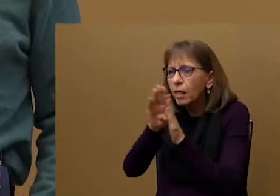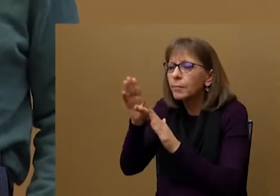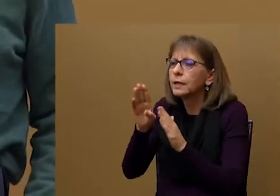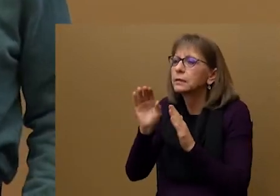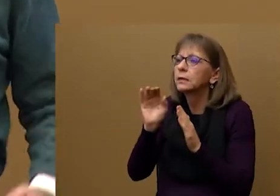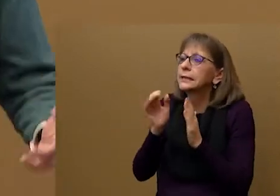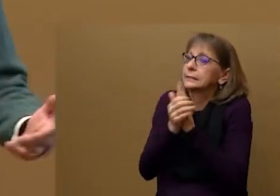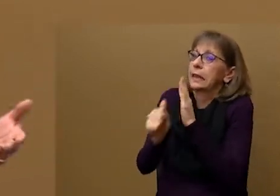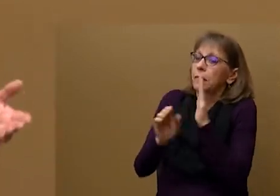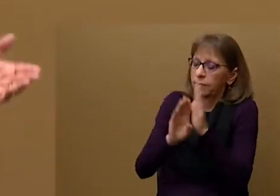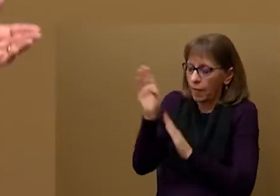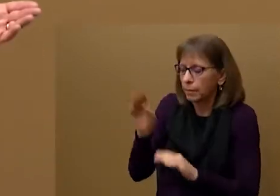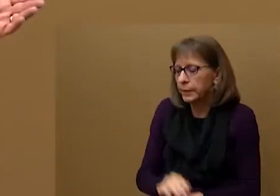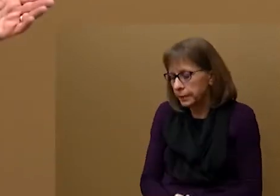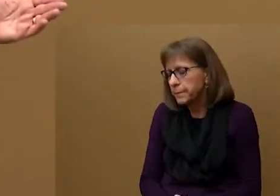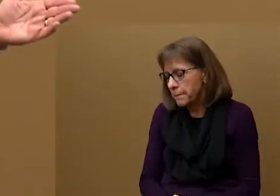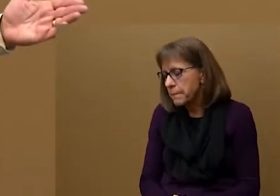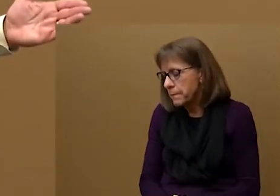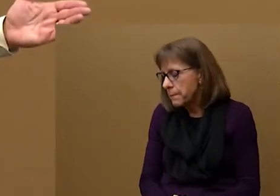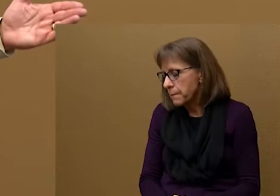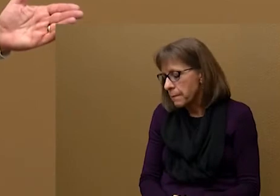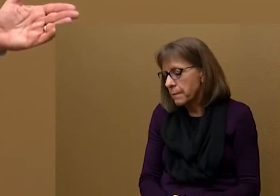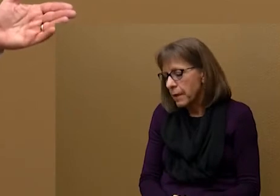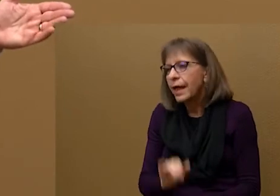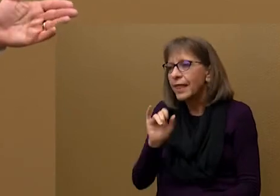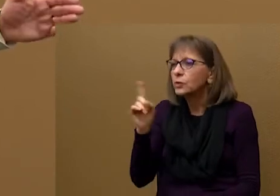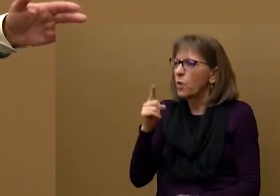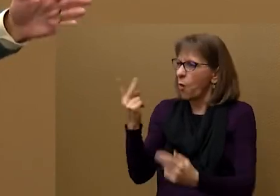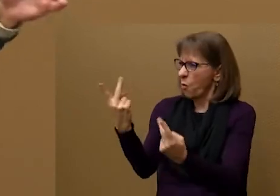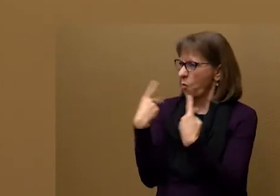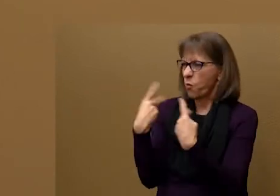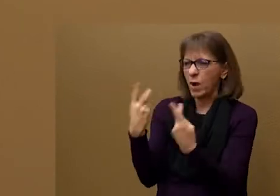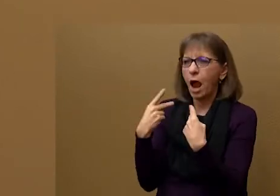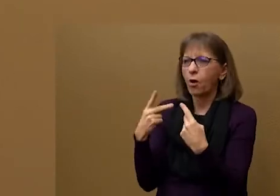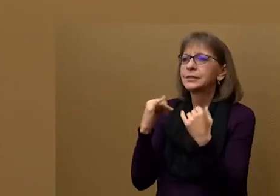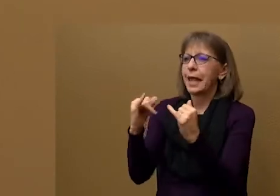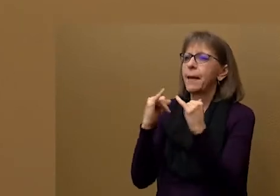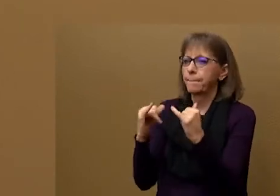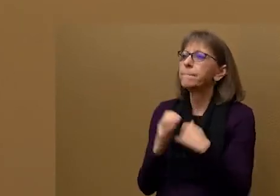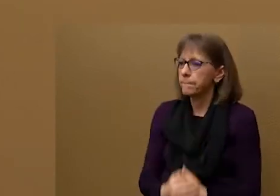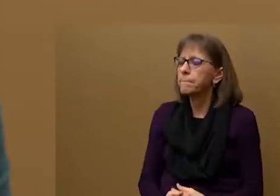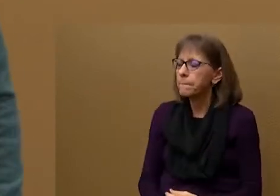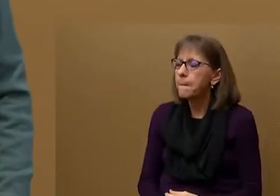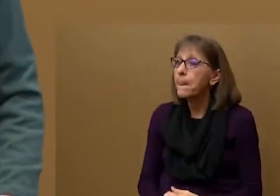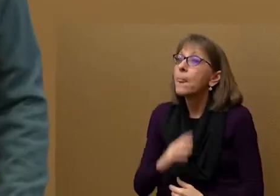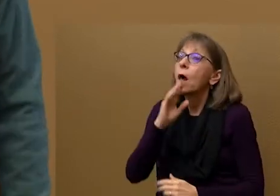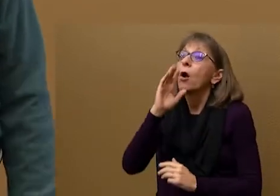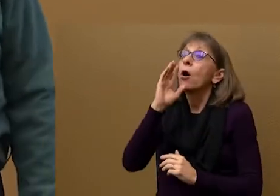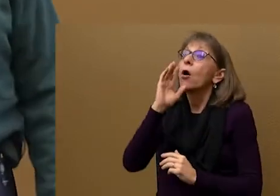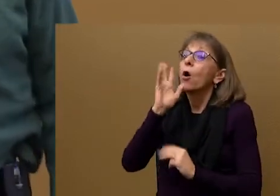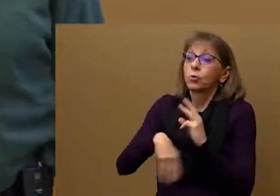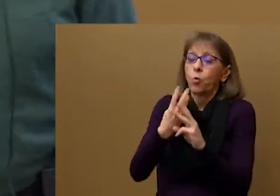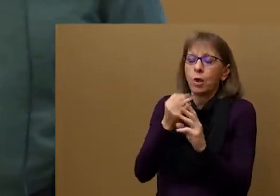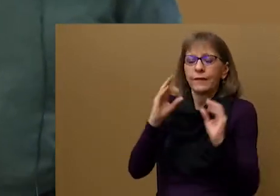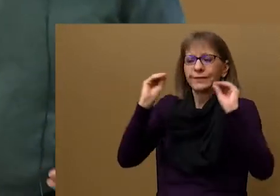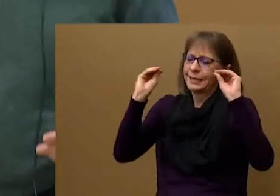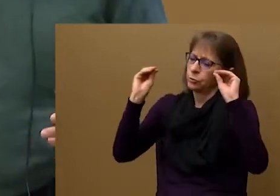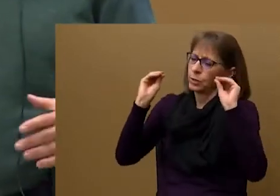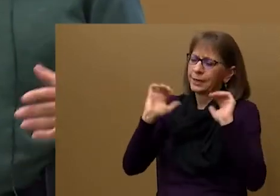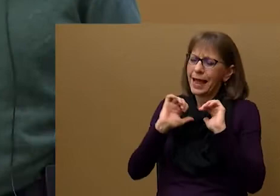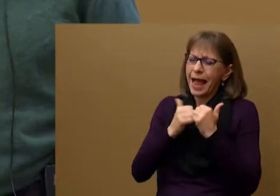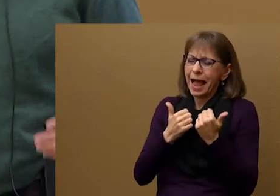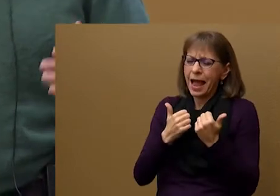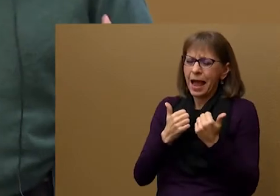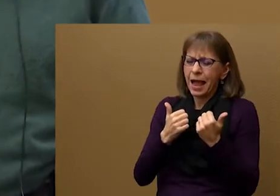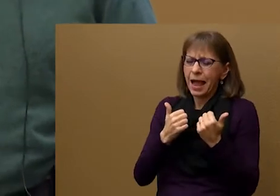cognitive development and other kinds of skill development. I think that's where we overlap. So the world of teaching, what